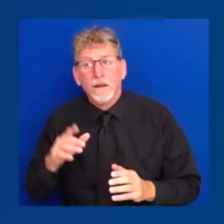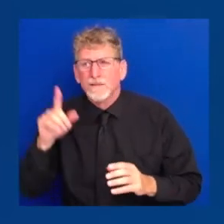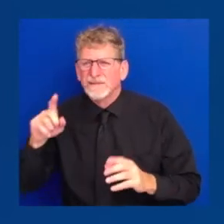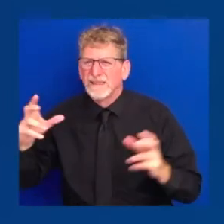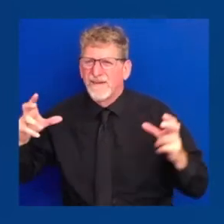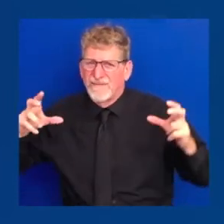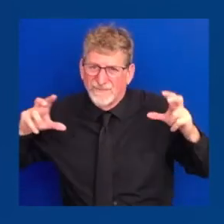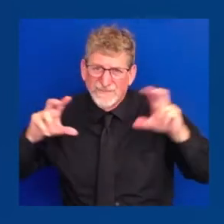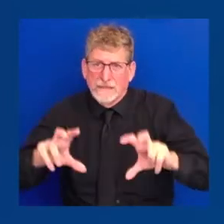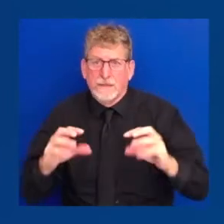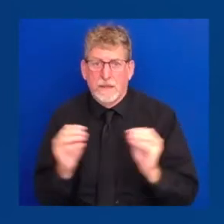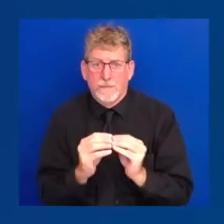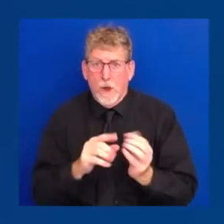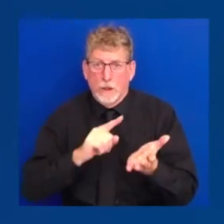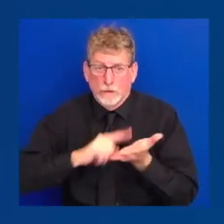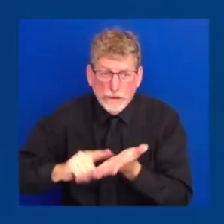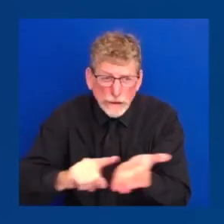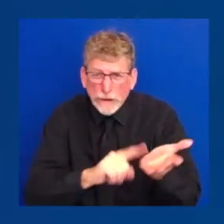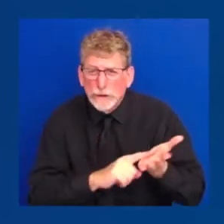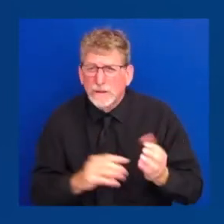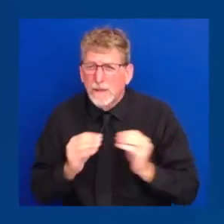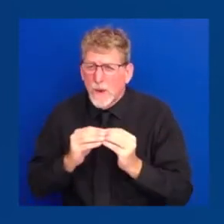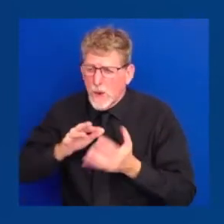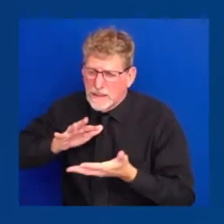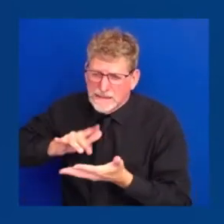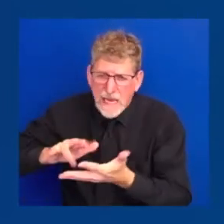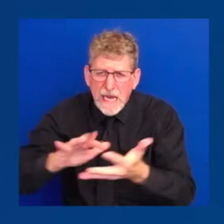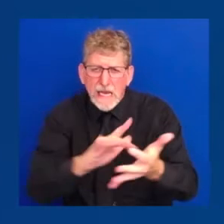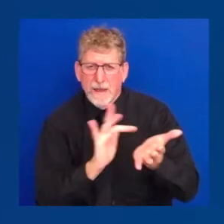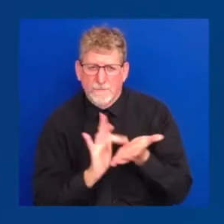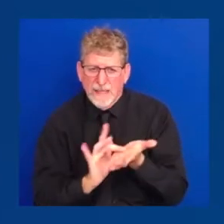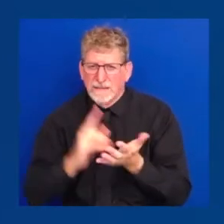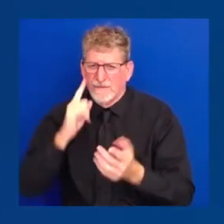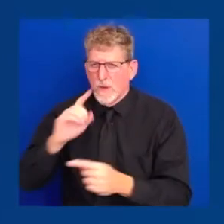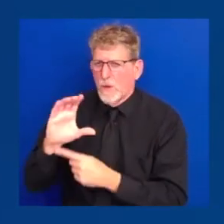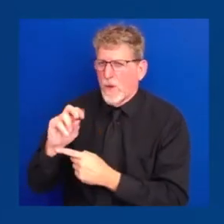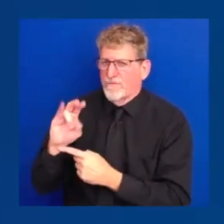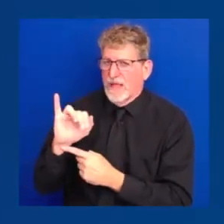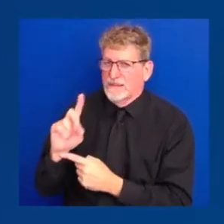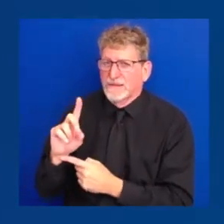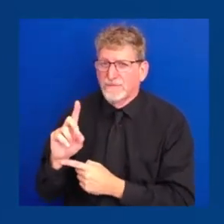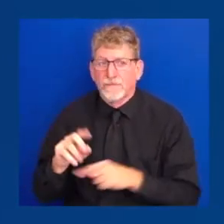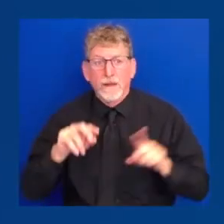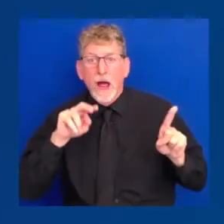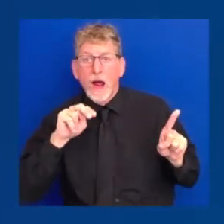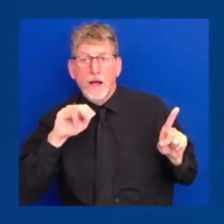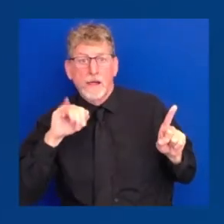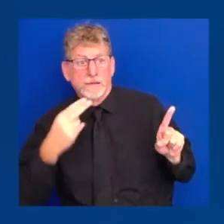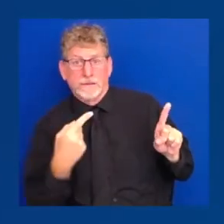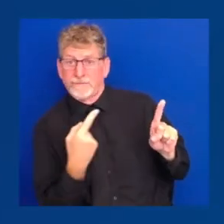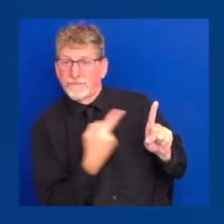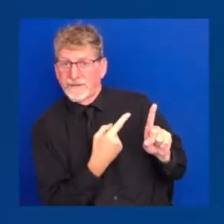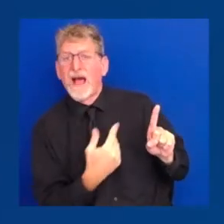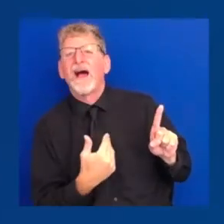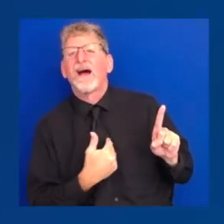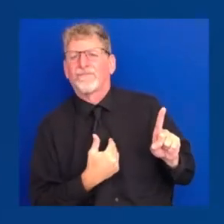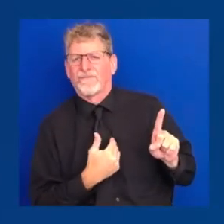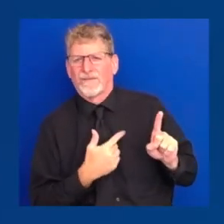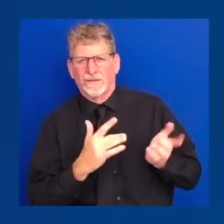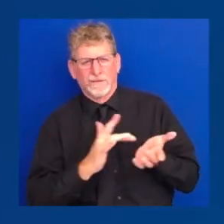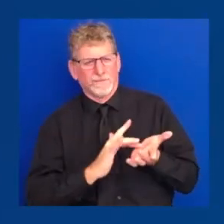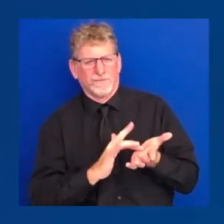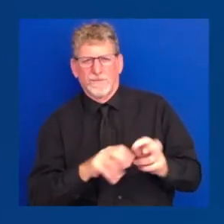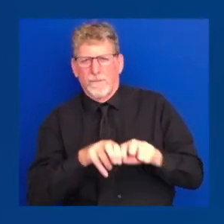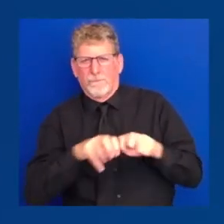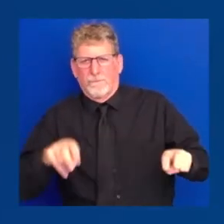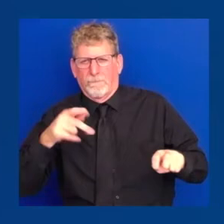NIH also established the COVID-19 Treatment Guidelines Panel to provide up-to-date recommendations to